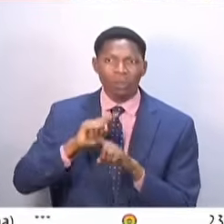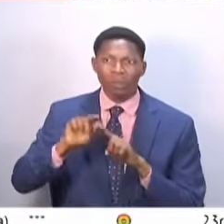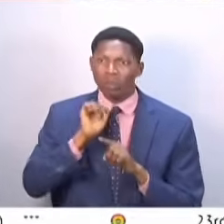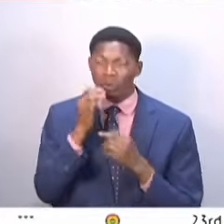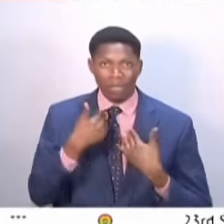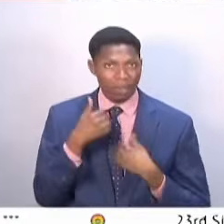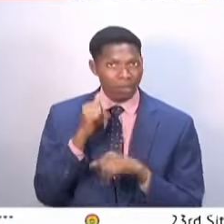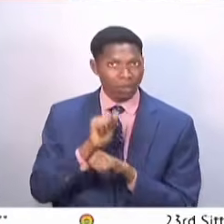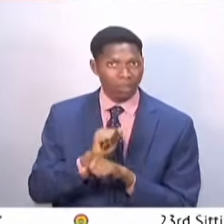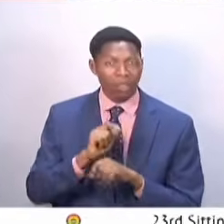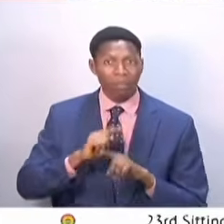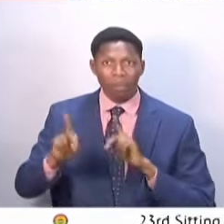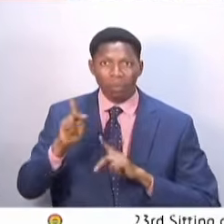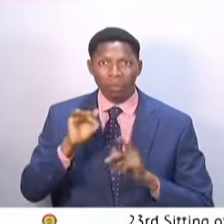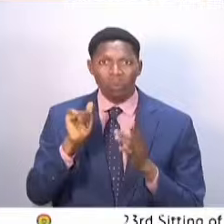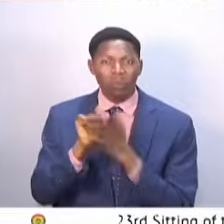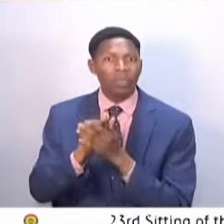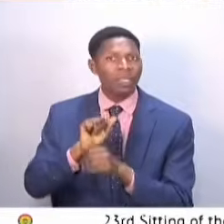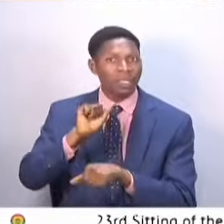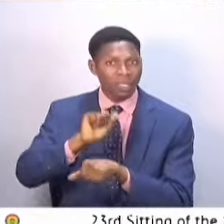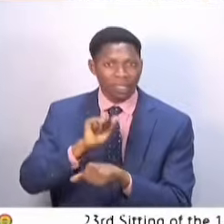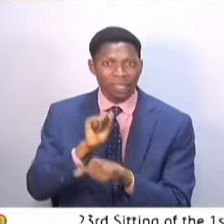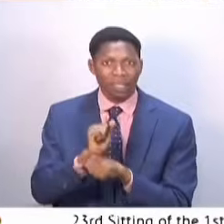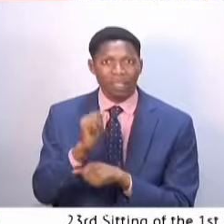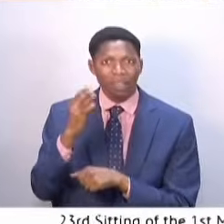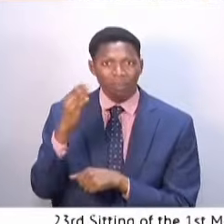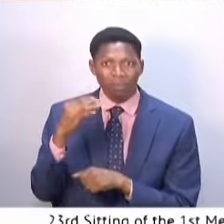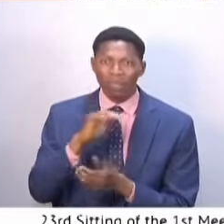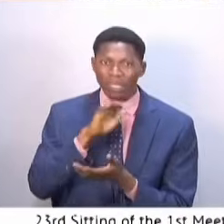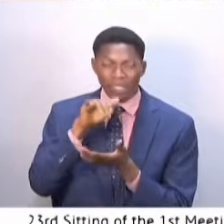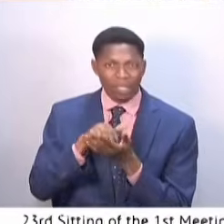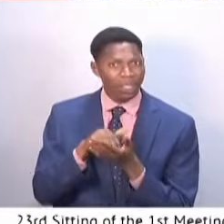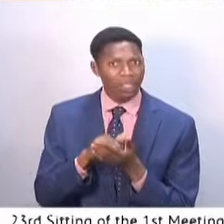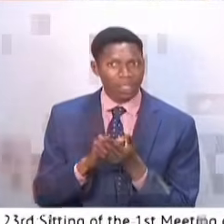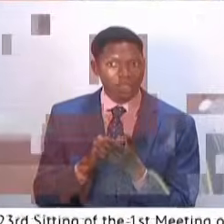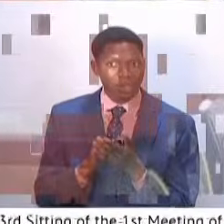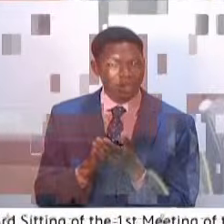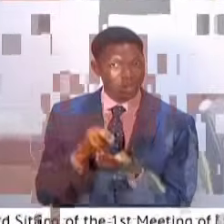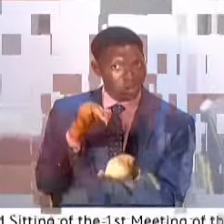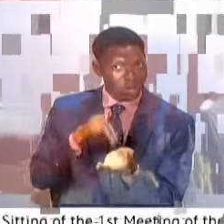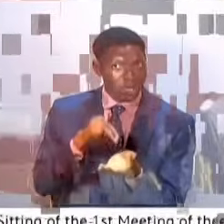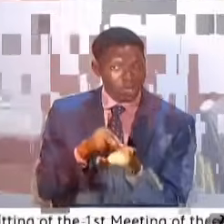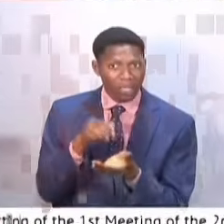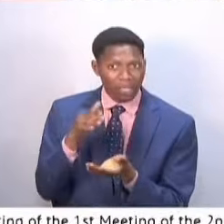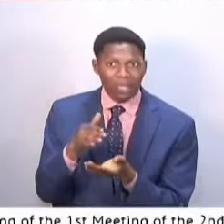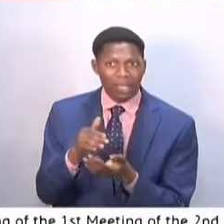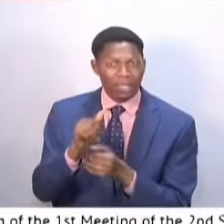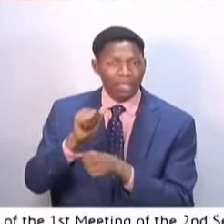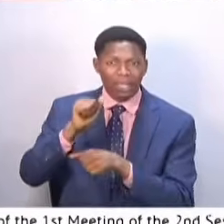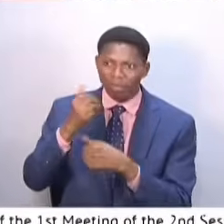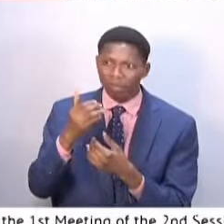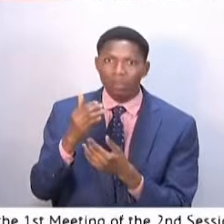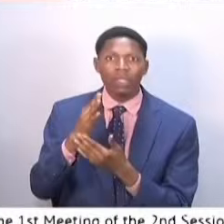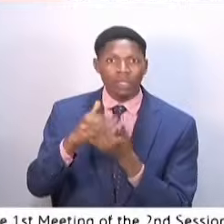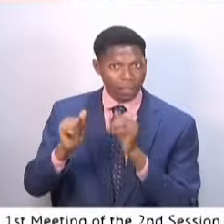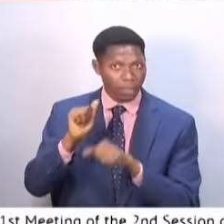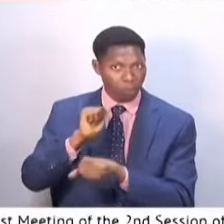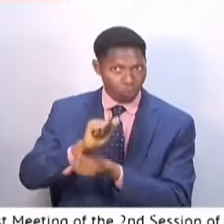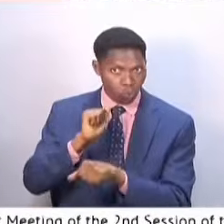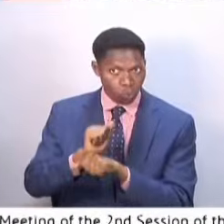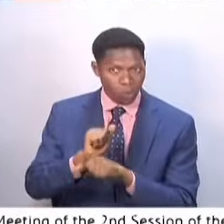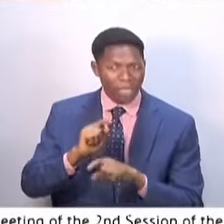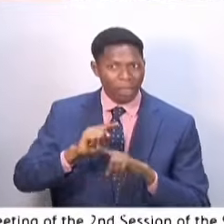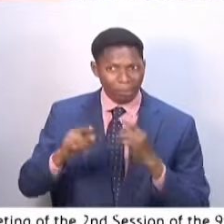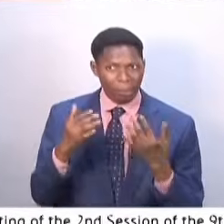recruited, but even those who have been recruited, 14,000 of them, a good number of them are working as we speak, and yet